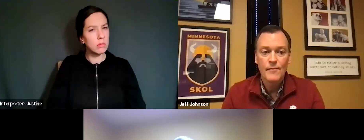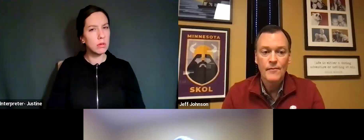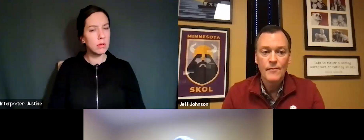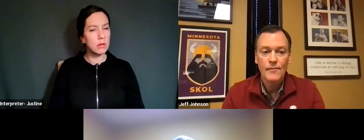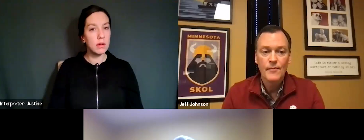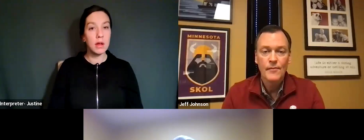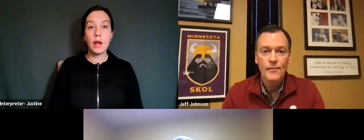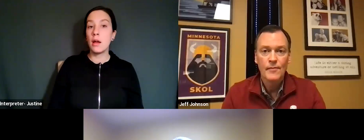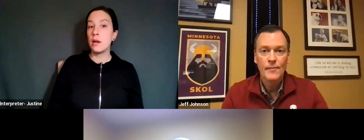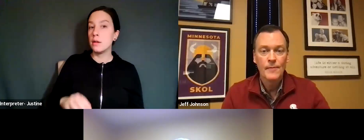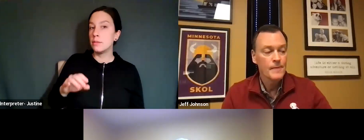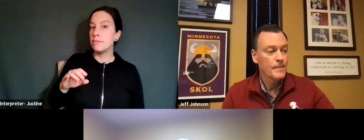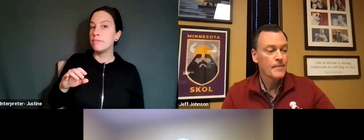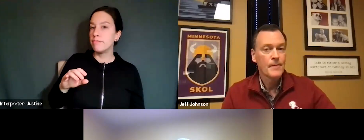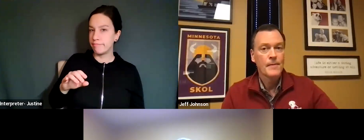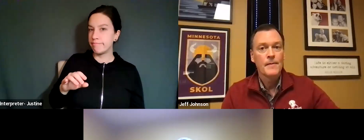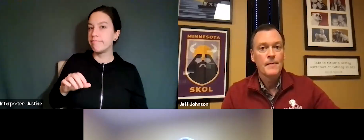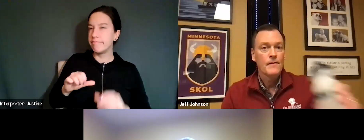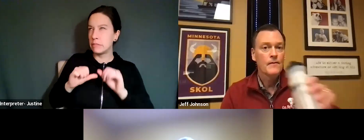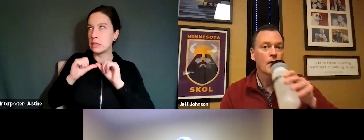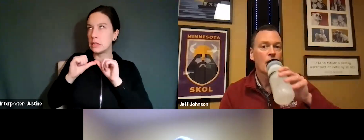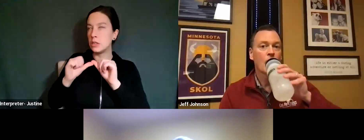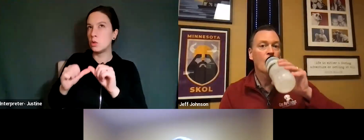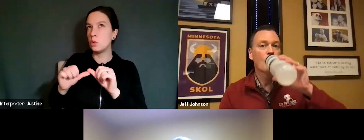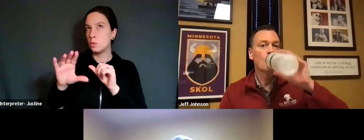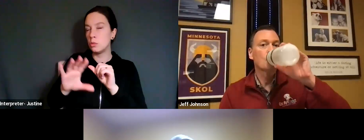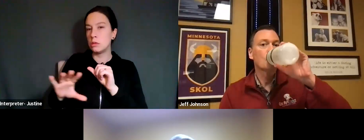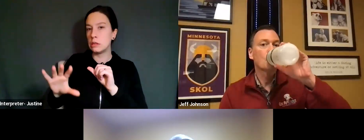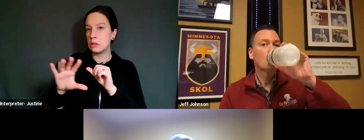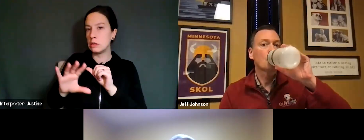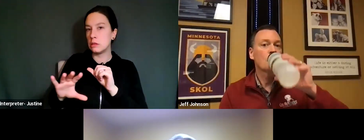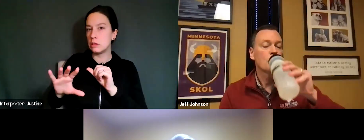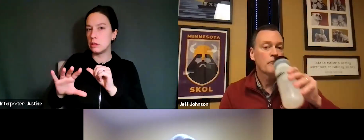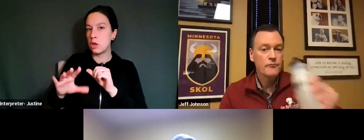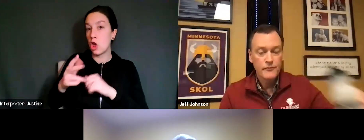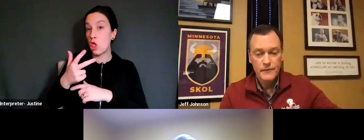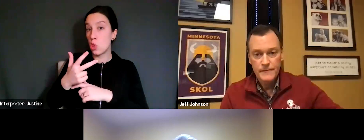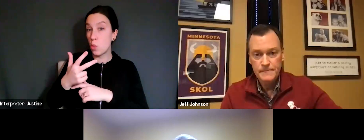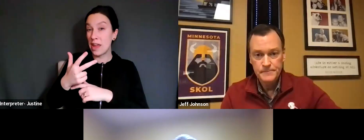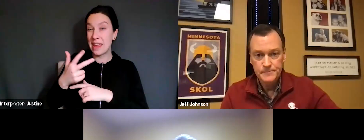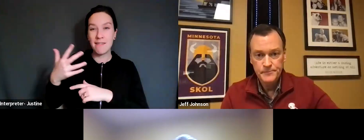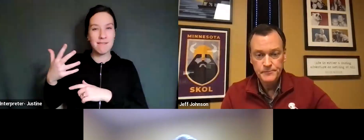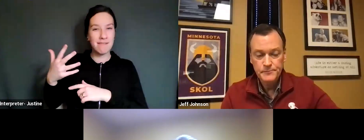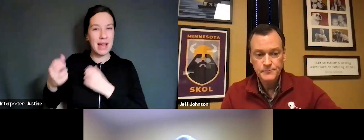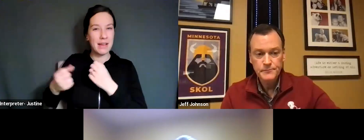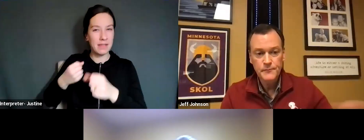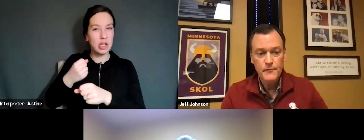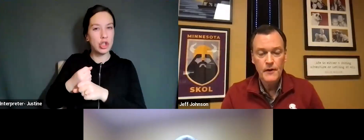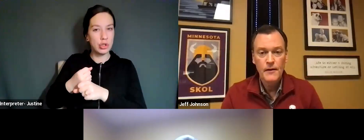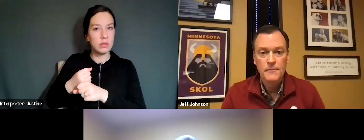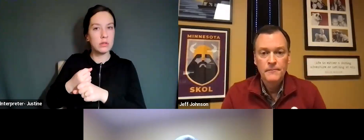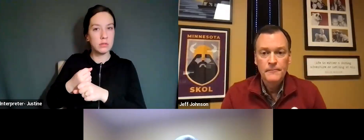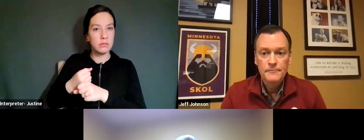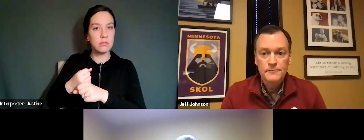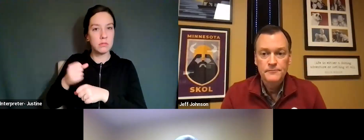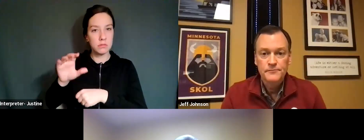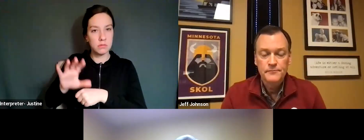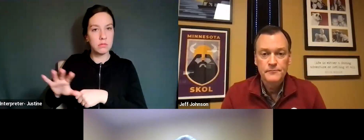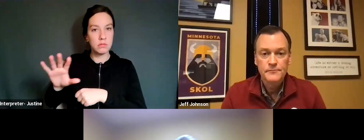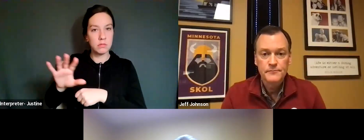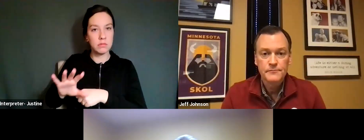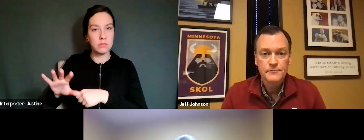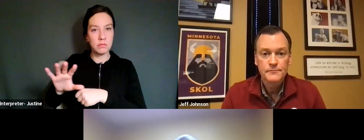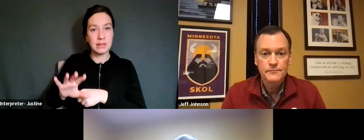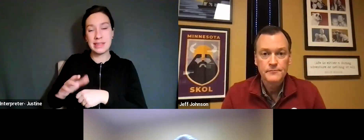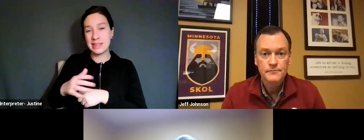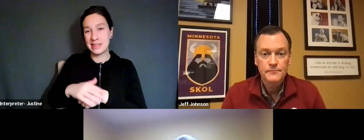It is continuing to run, I would say, 3 to 5 years. So we are not seeing a